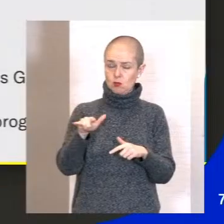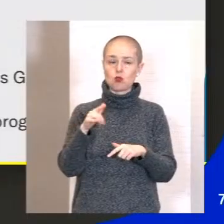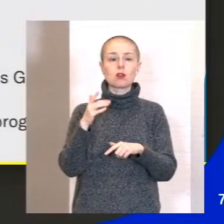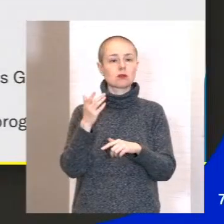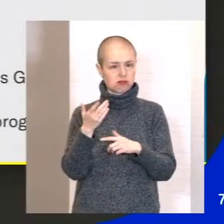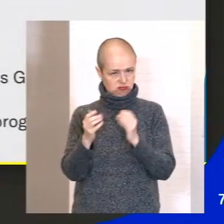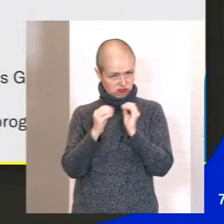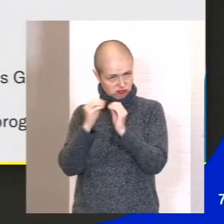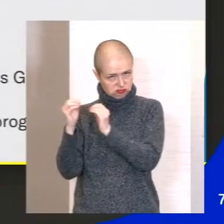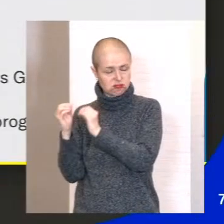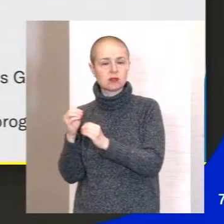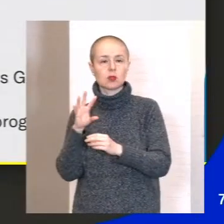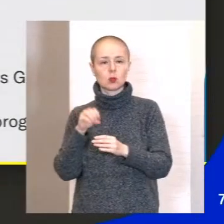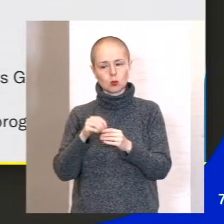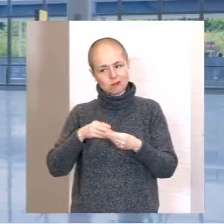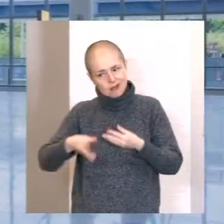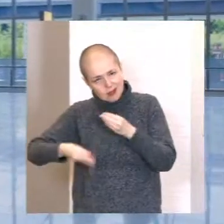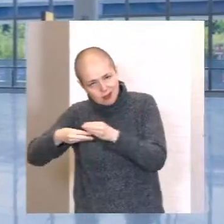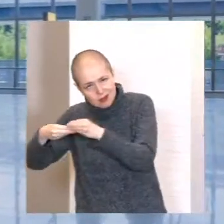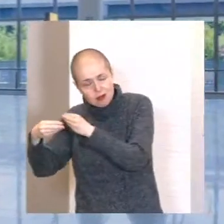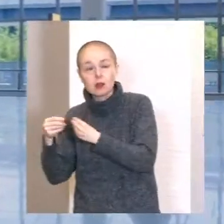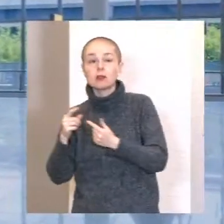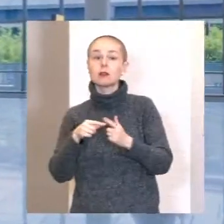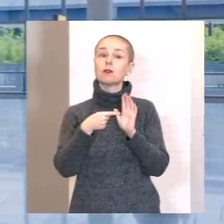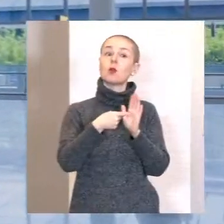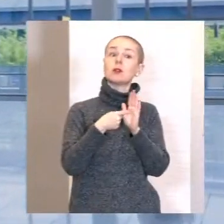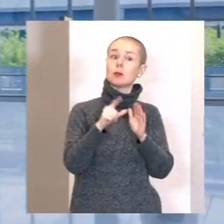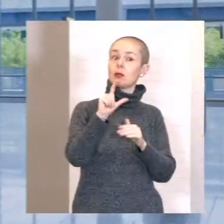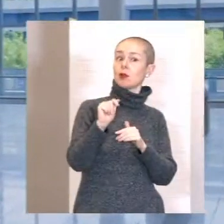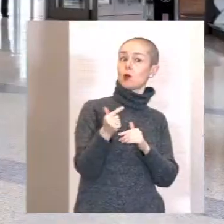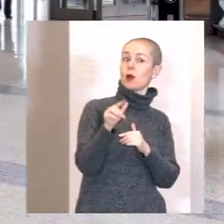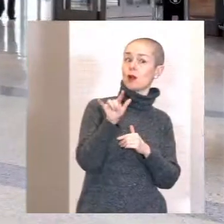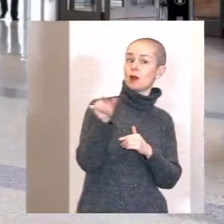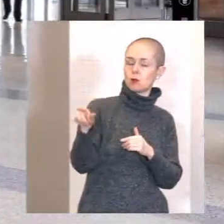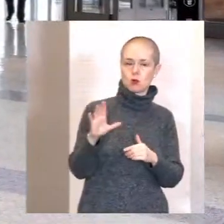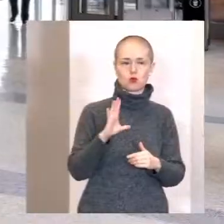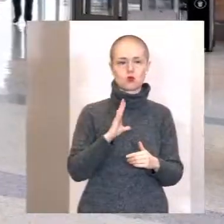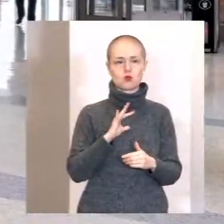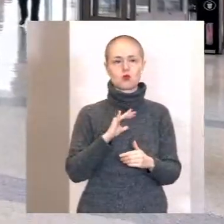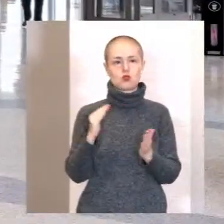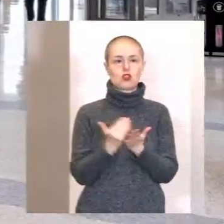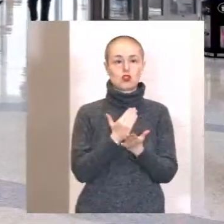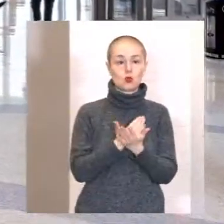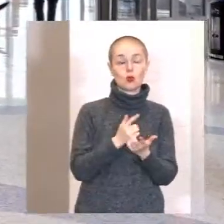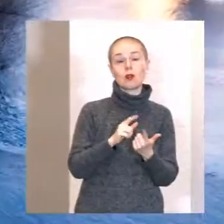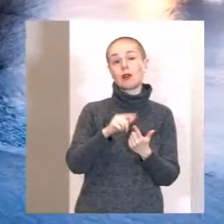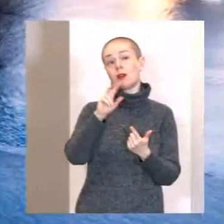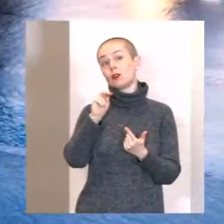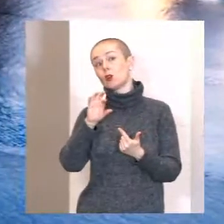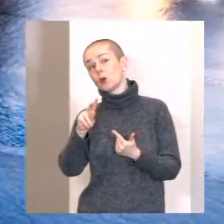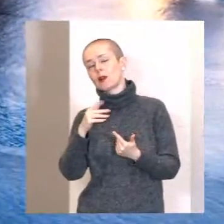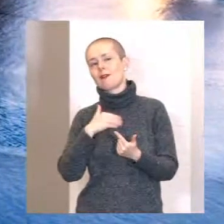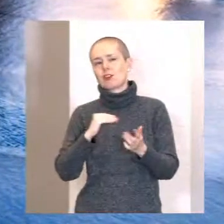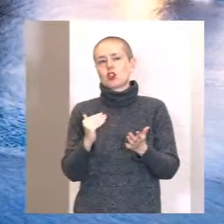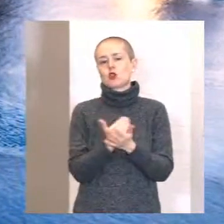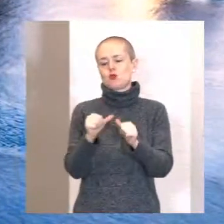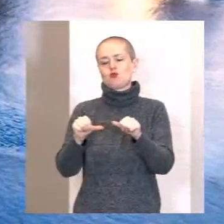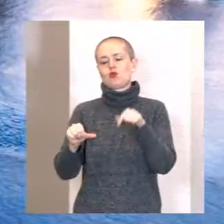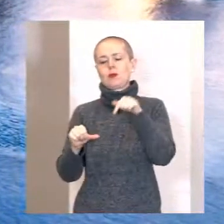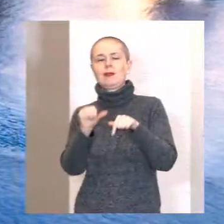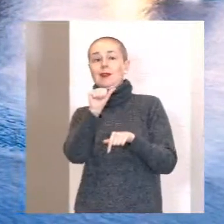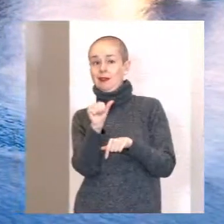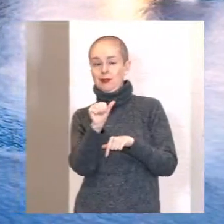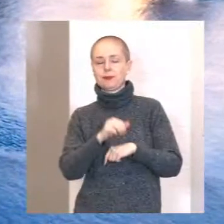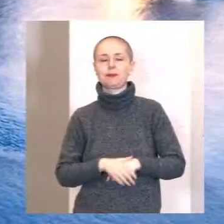including best-in-class facilities like the new LaGuardia and a new Terminal A at Newark. Rebuilding of the